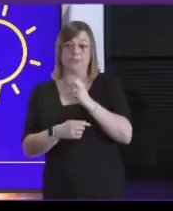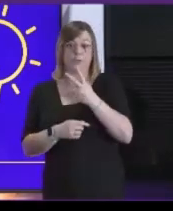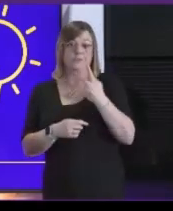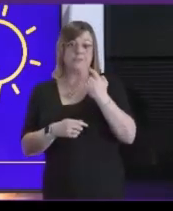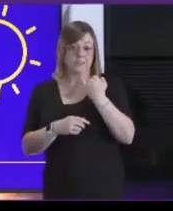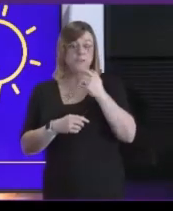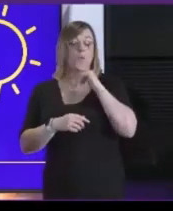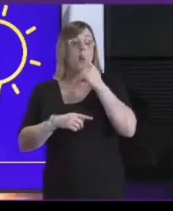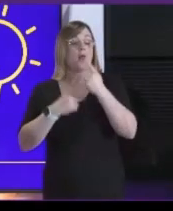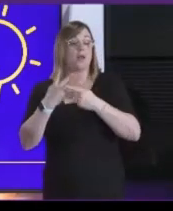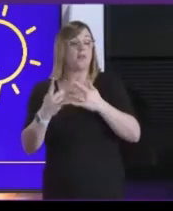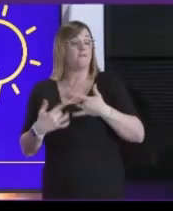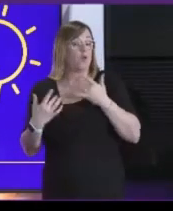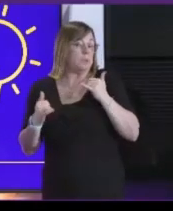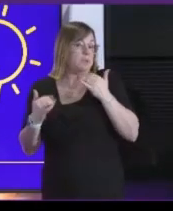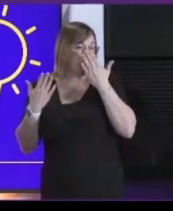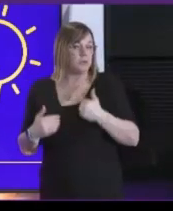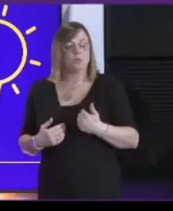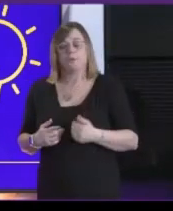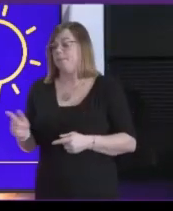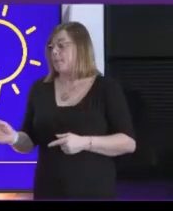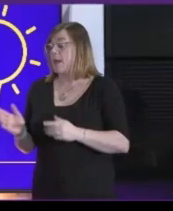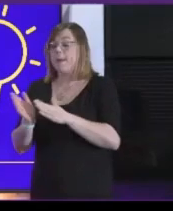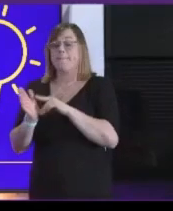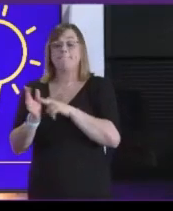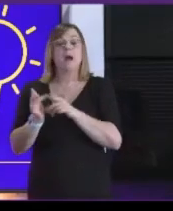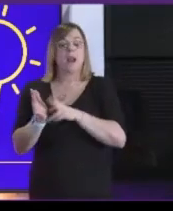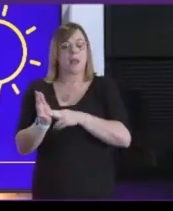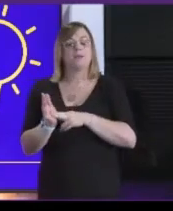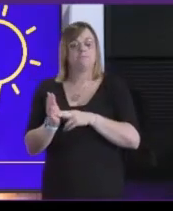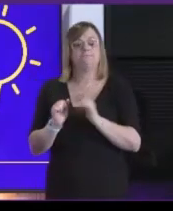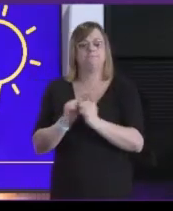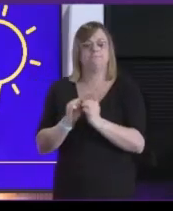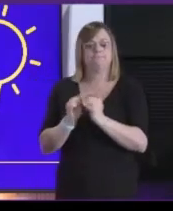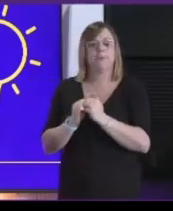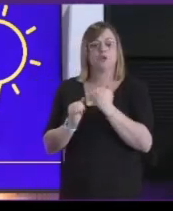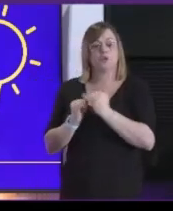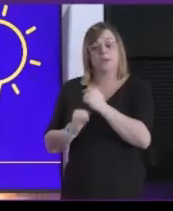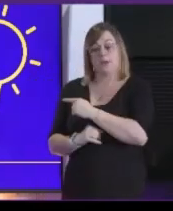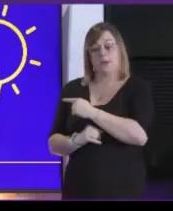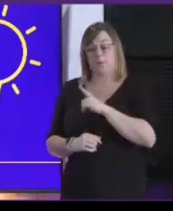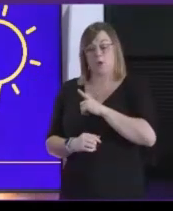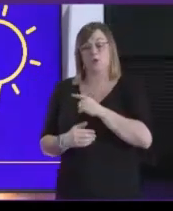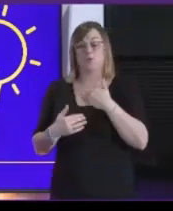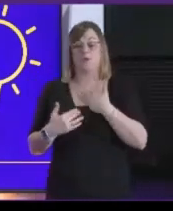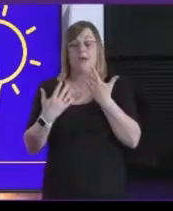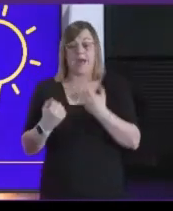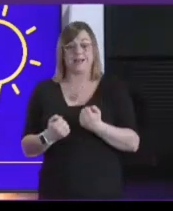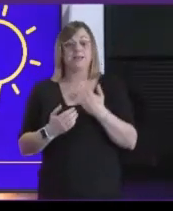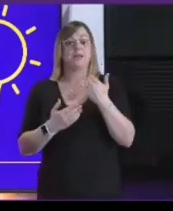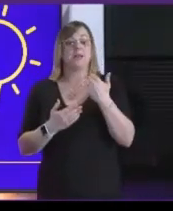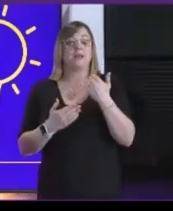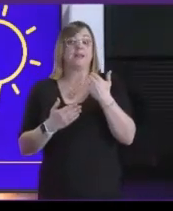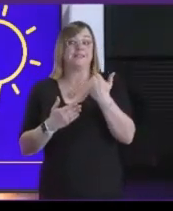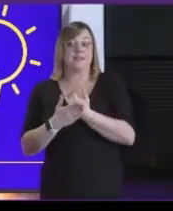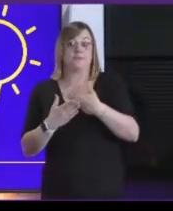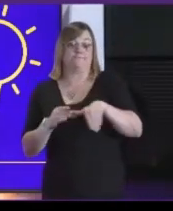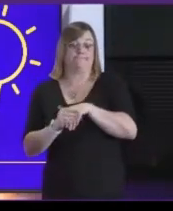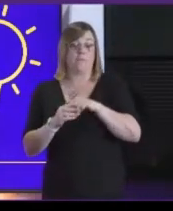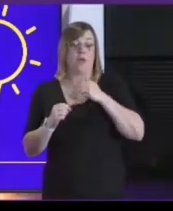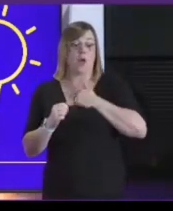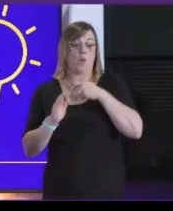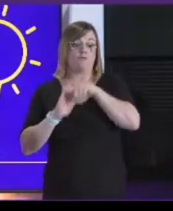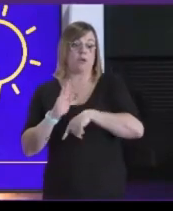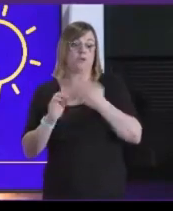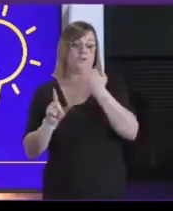Malin. Yeah, I just wanted to double down on Susanna's, because we've had that safety valve in our regulation for 10